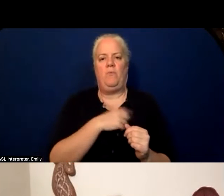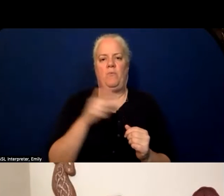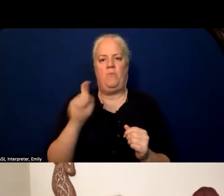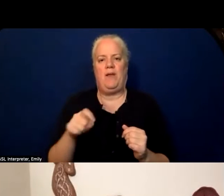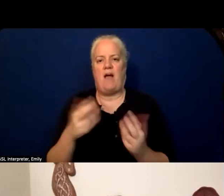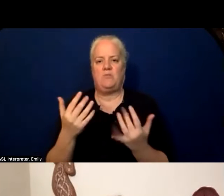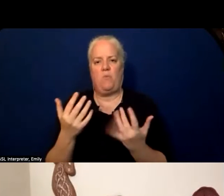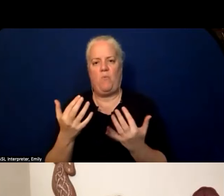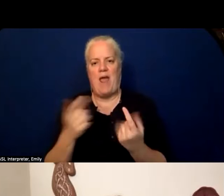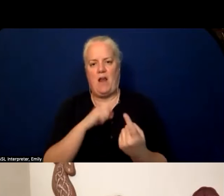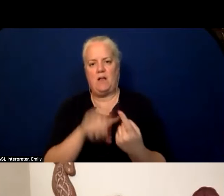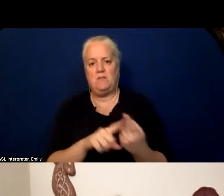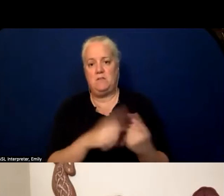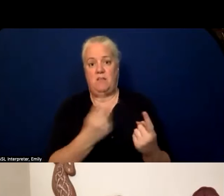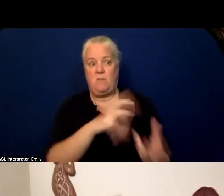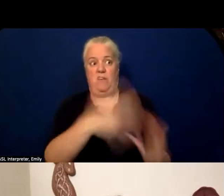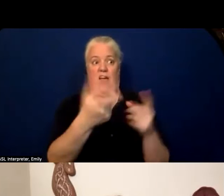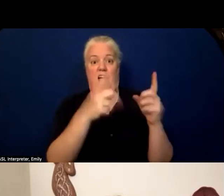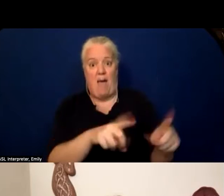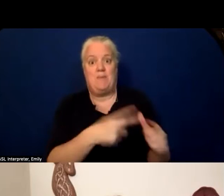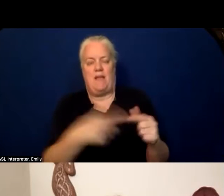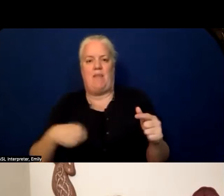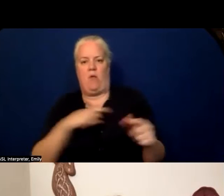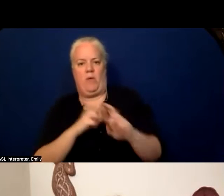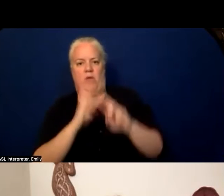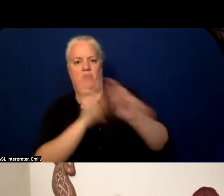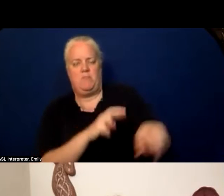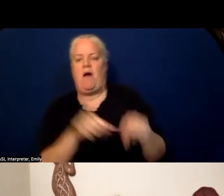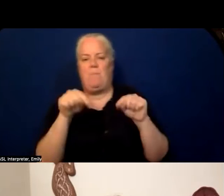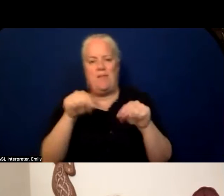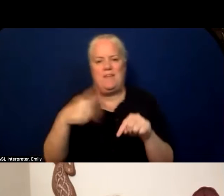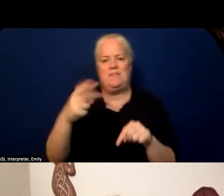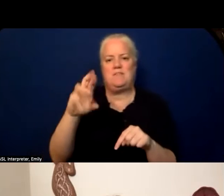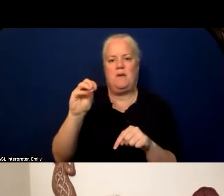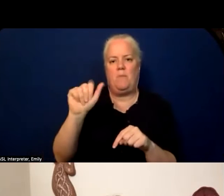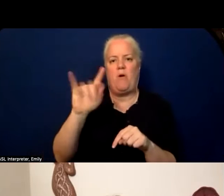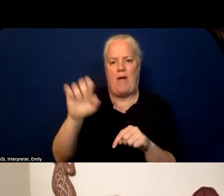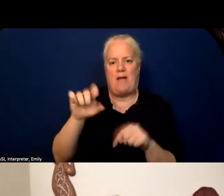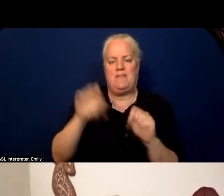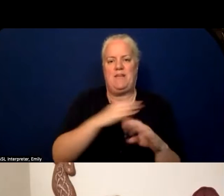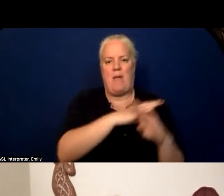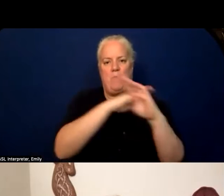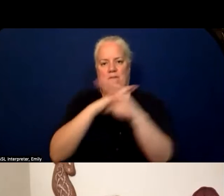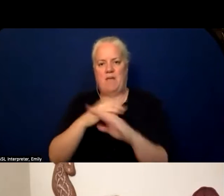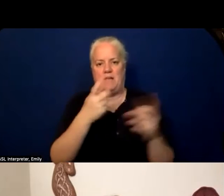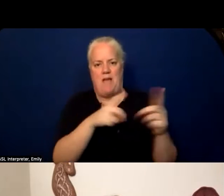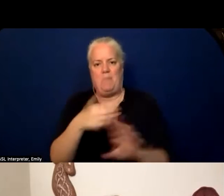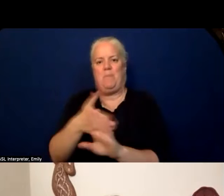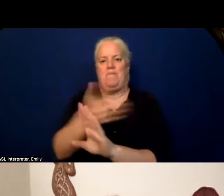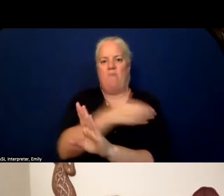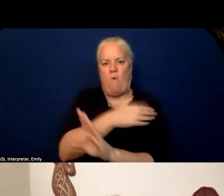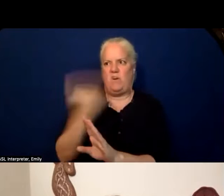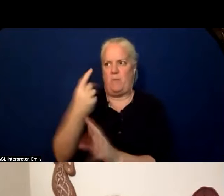solutions. What this does now, it can act as interdiction before anything even commences, especially for communities